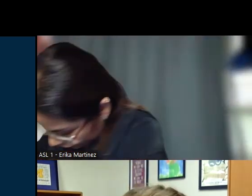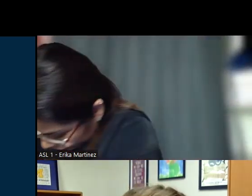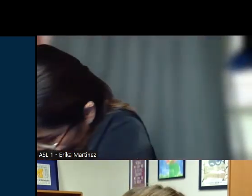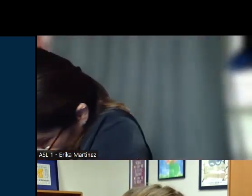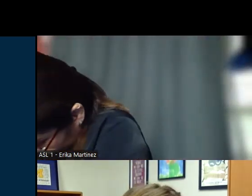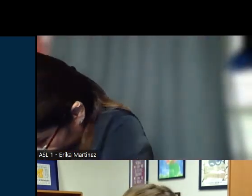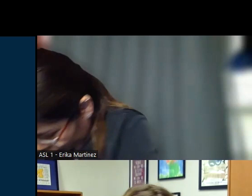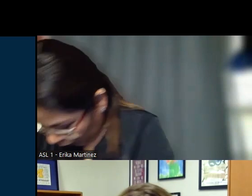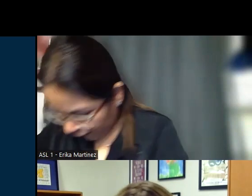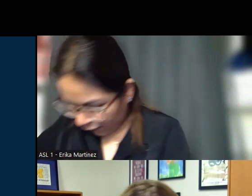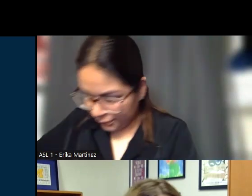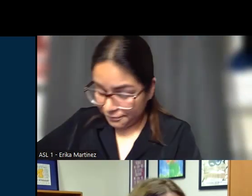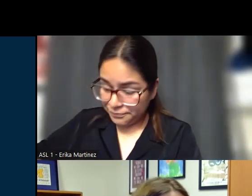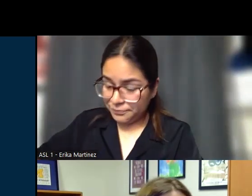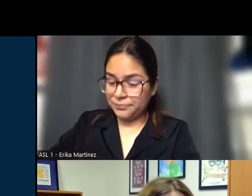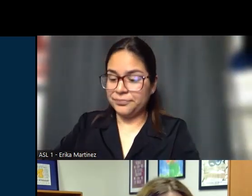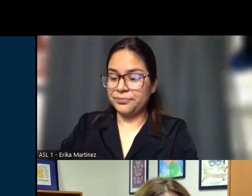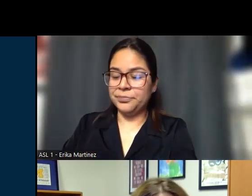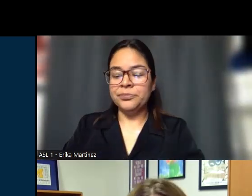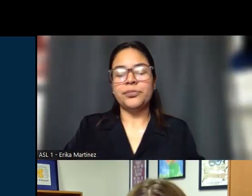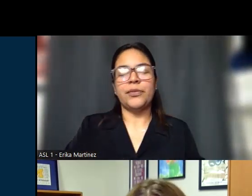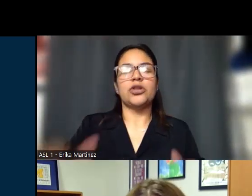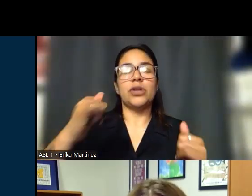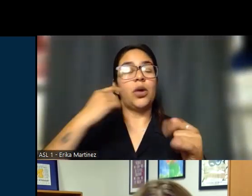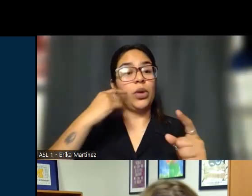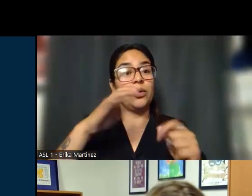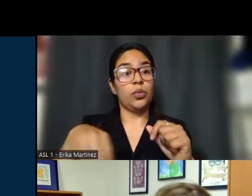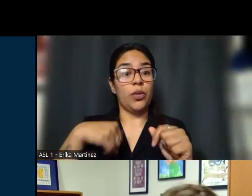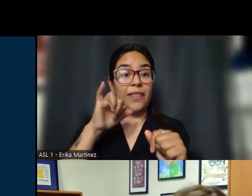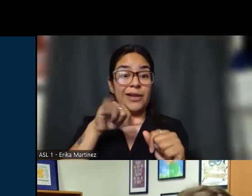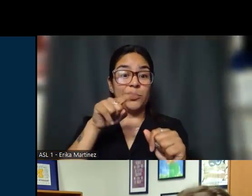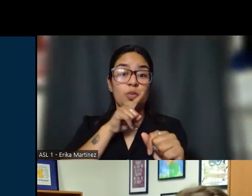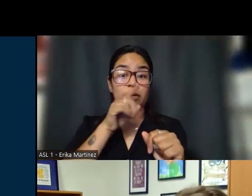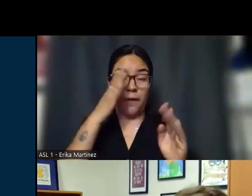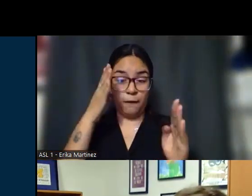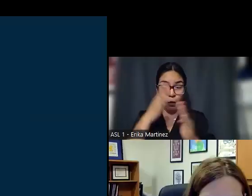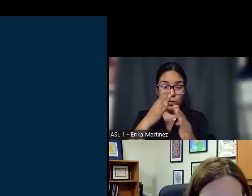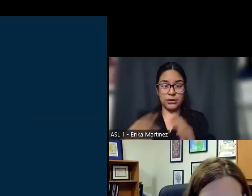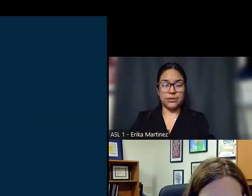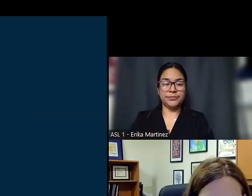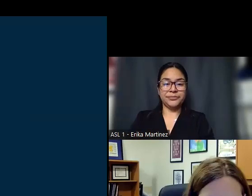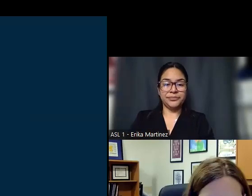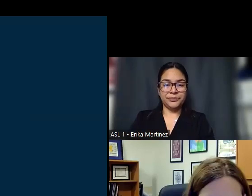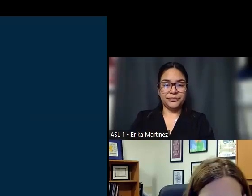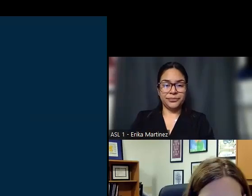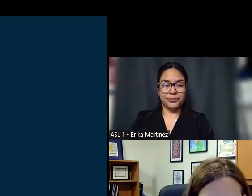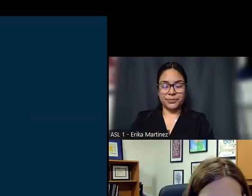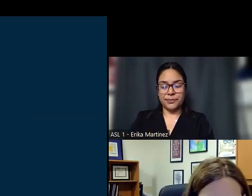is something that it was a focus during a work group, or work groups. Please feel free